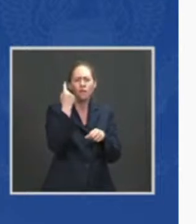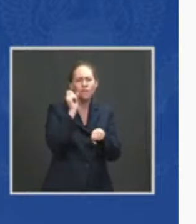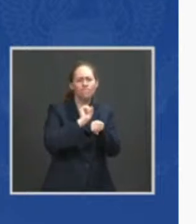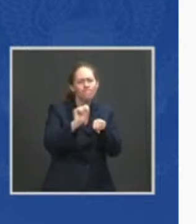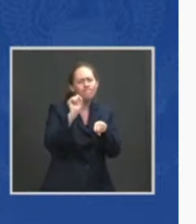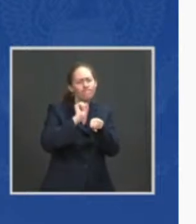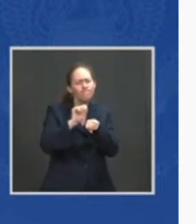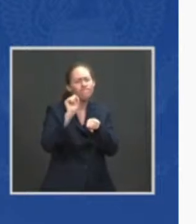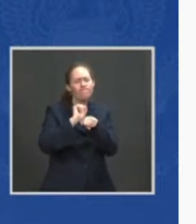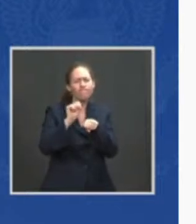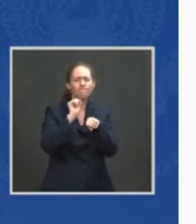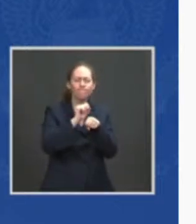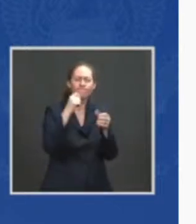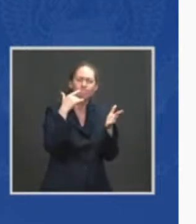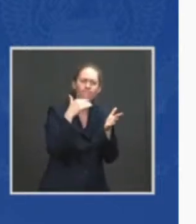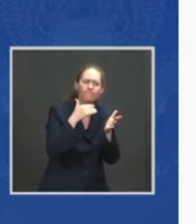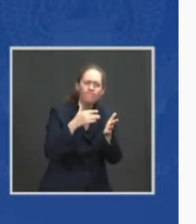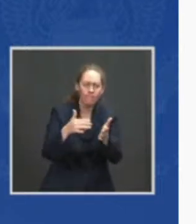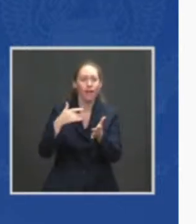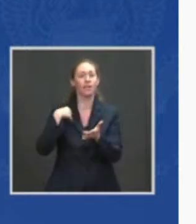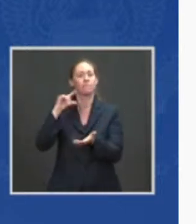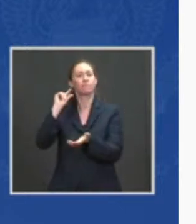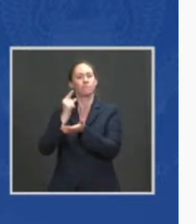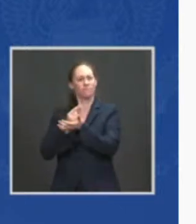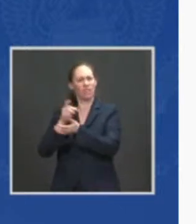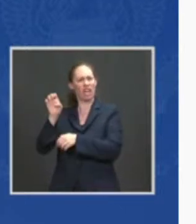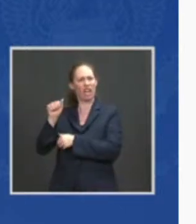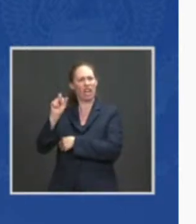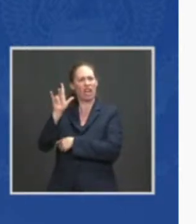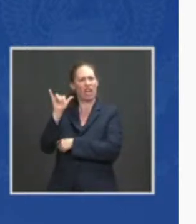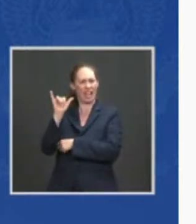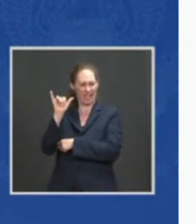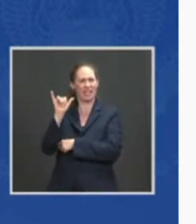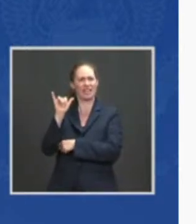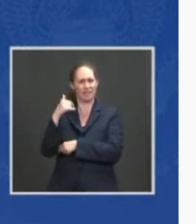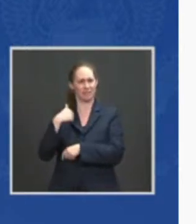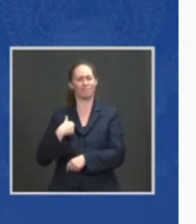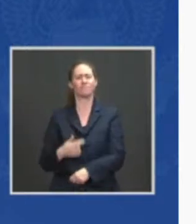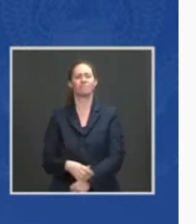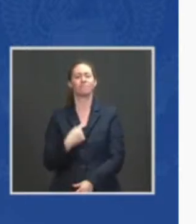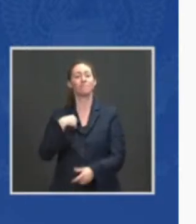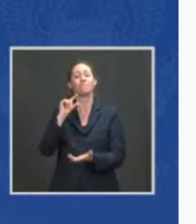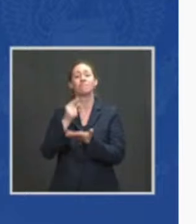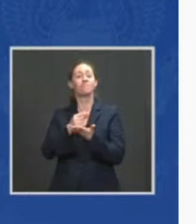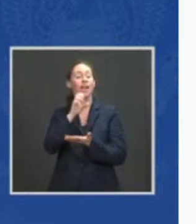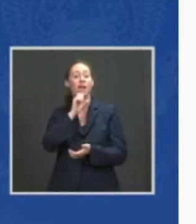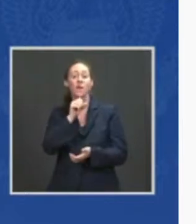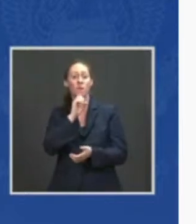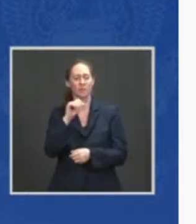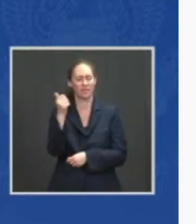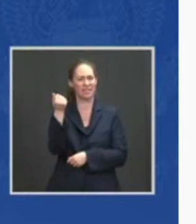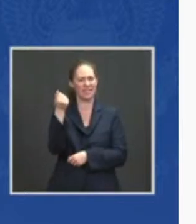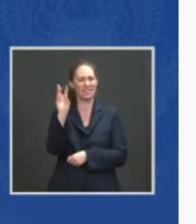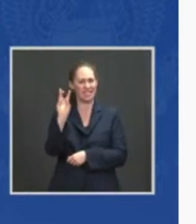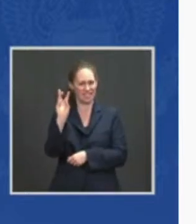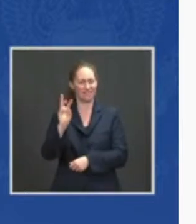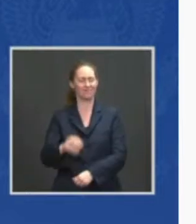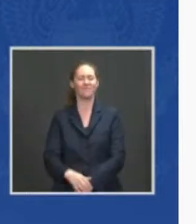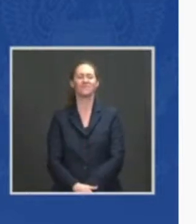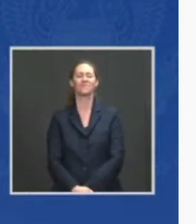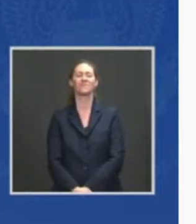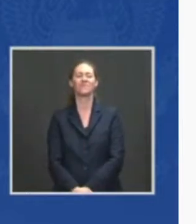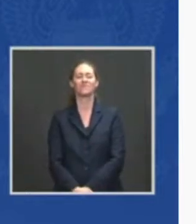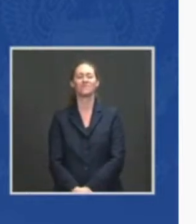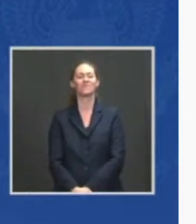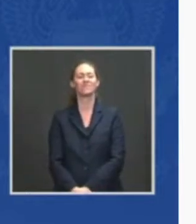I was able to graduate early at the age of 16 years old. It was a journey, and being a young graduate, there weren't a lot